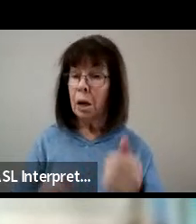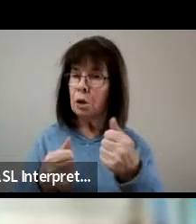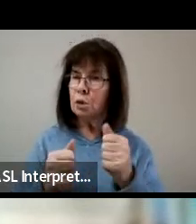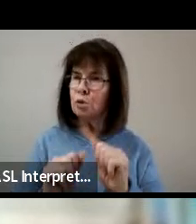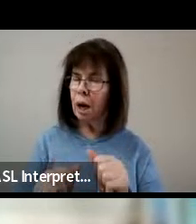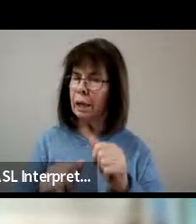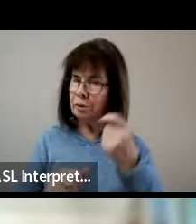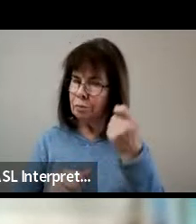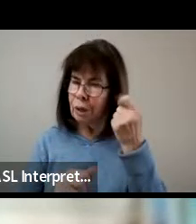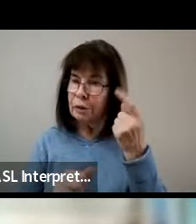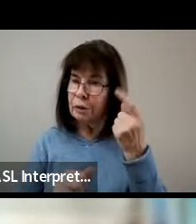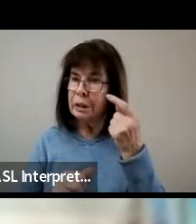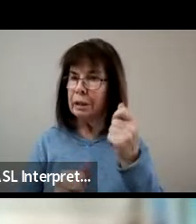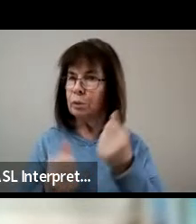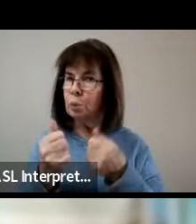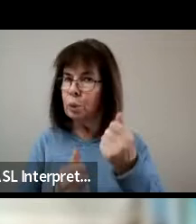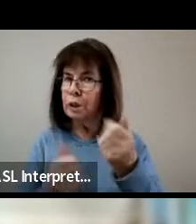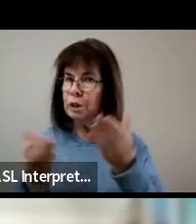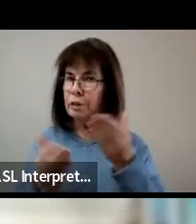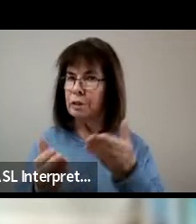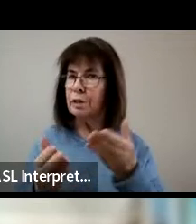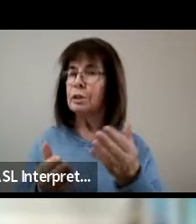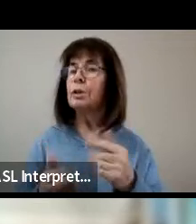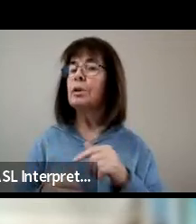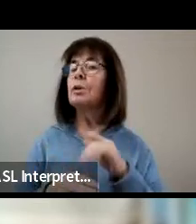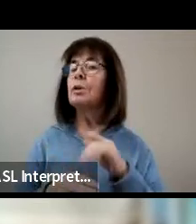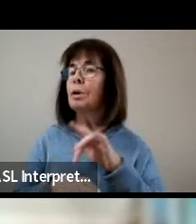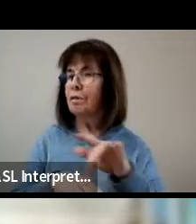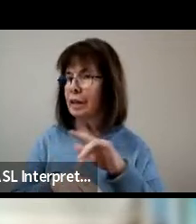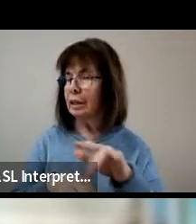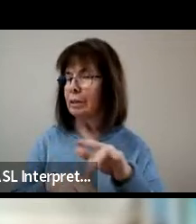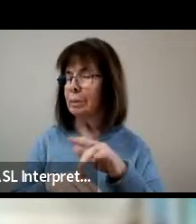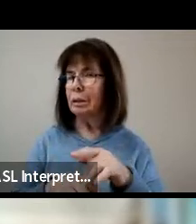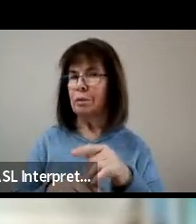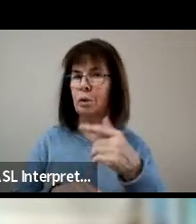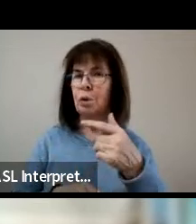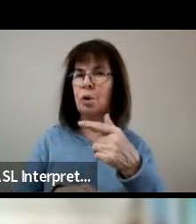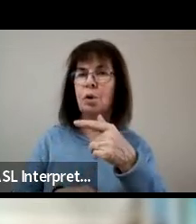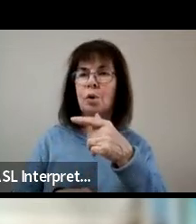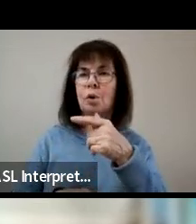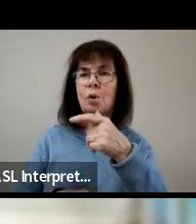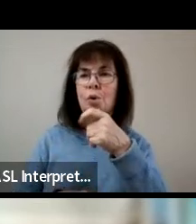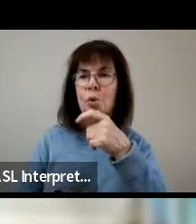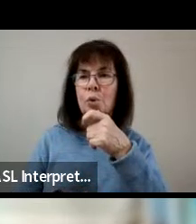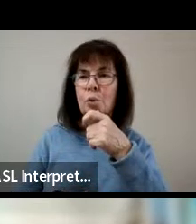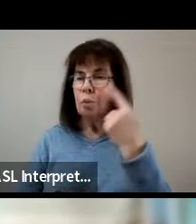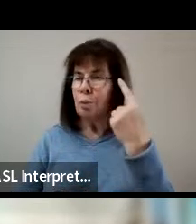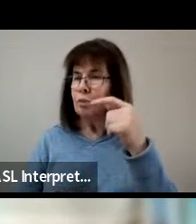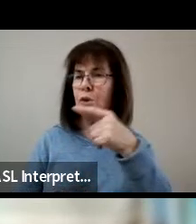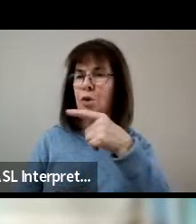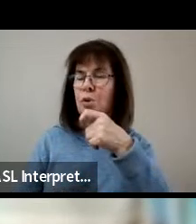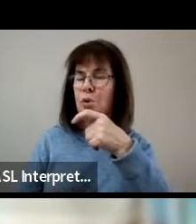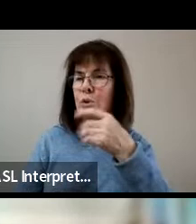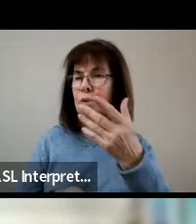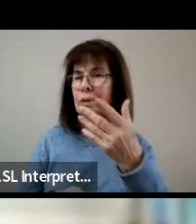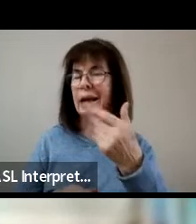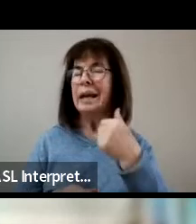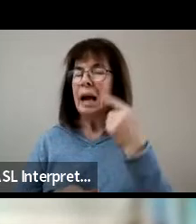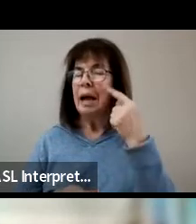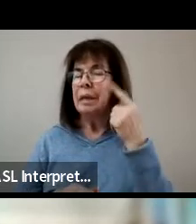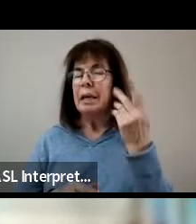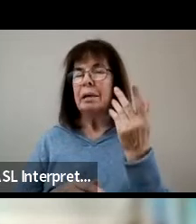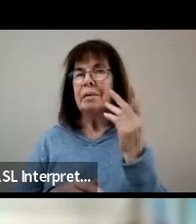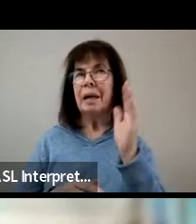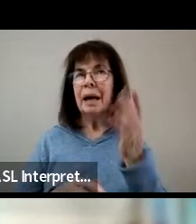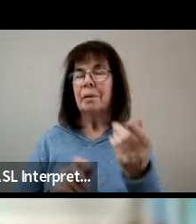services will still be available to whom and how and that kind of thing, because I think that will translate into